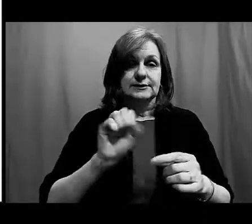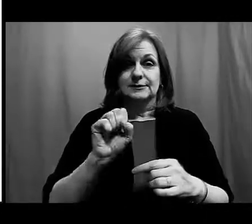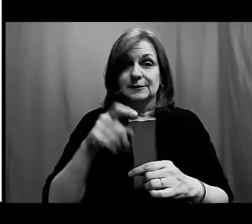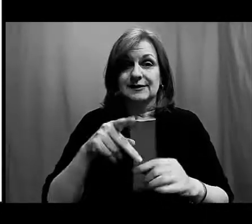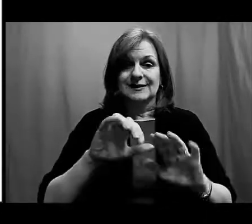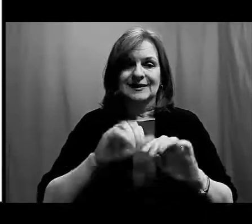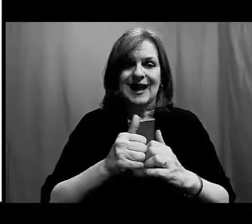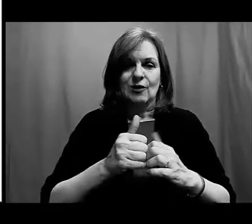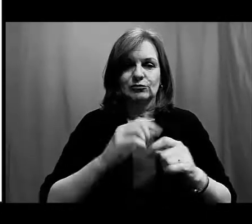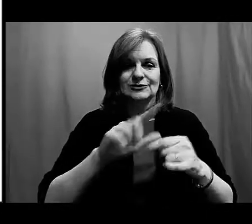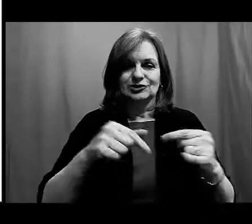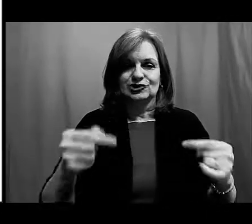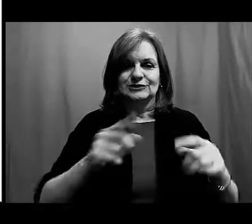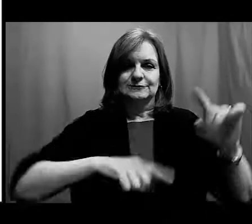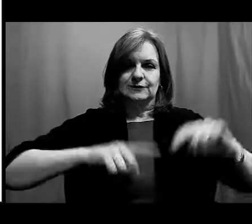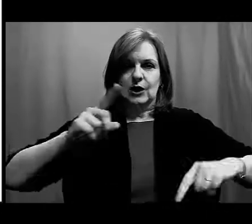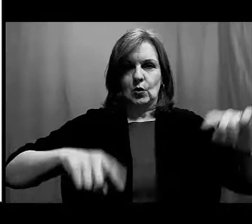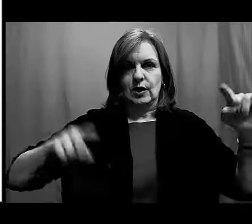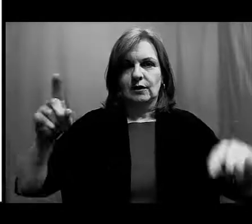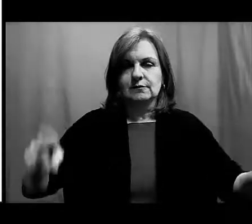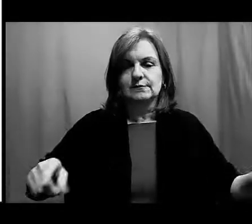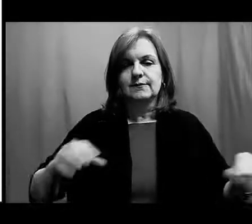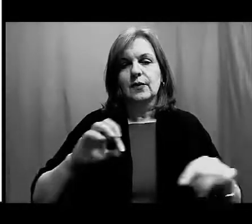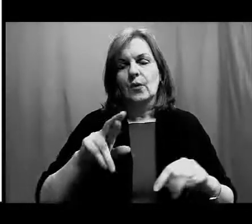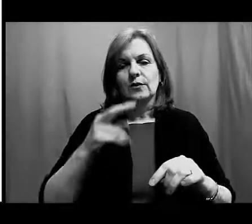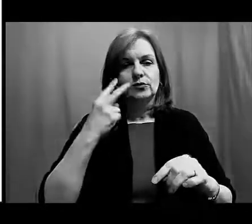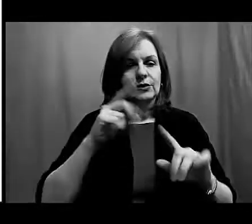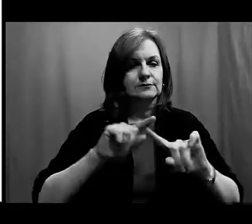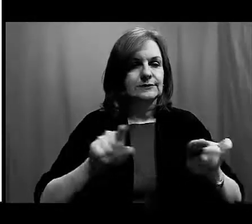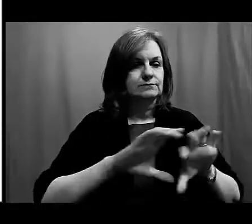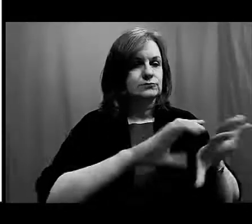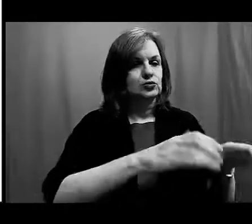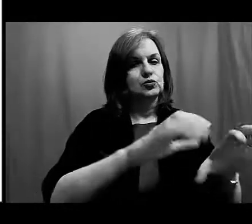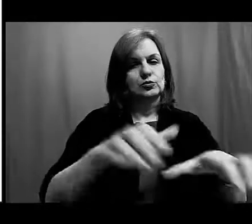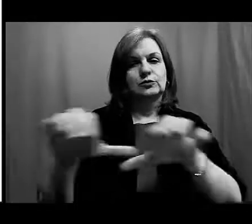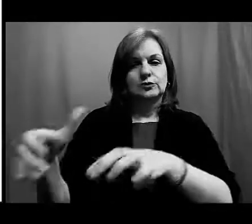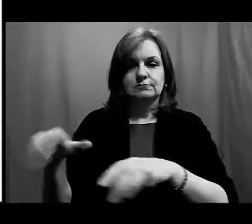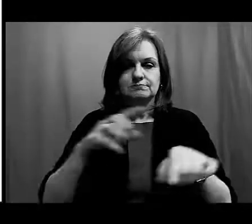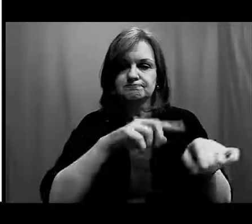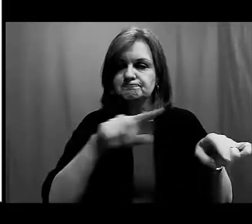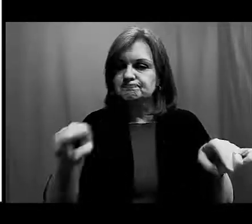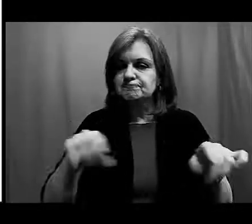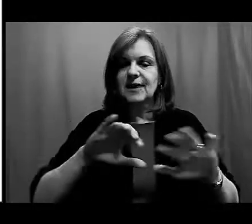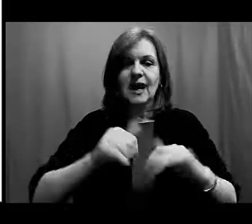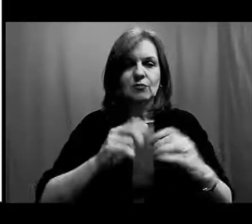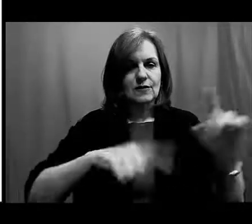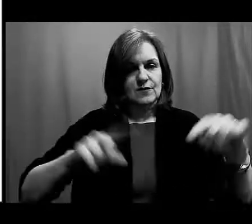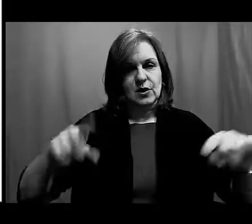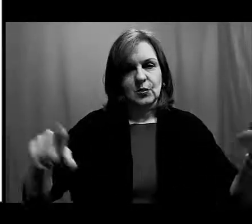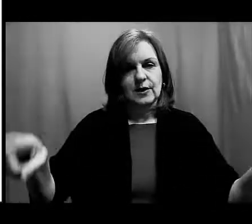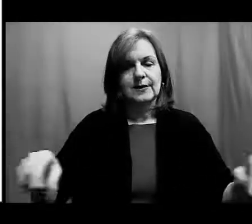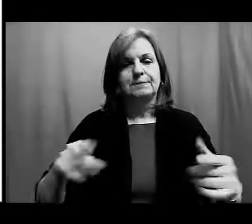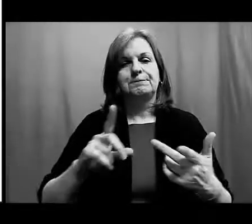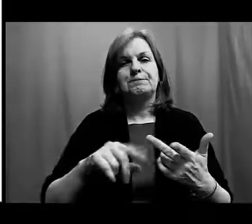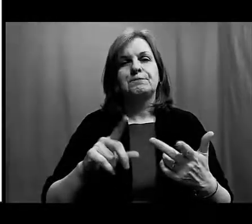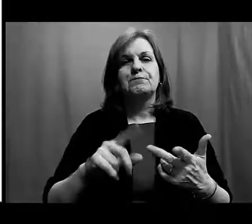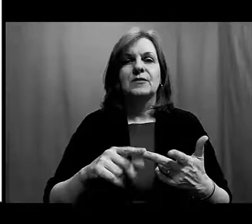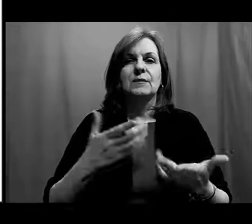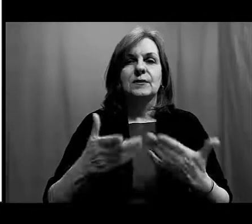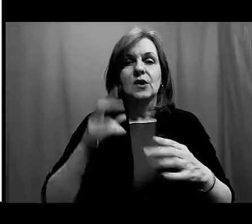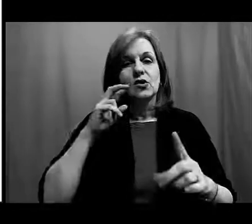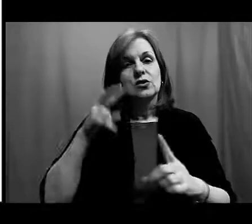of a particular species, looking at the number of different populations in a community, looking at